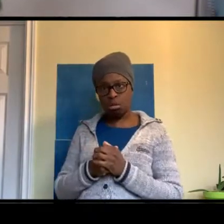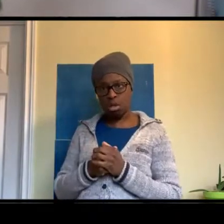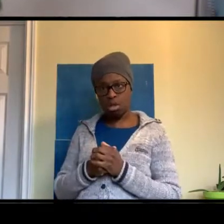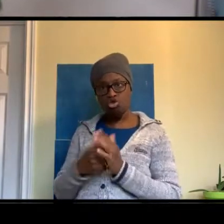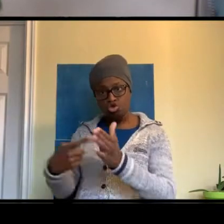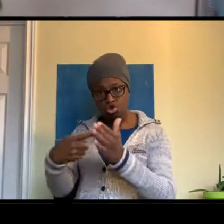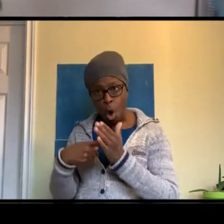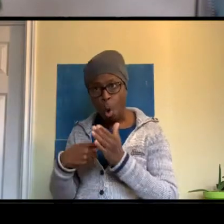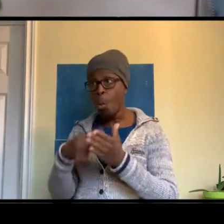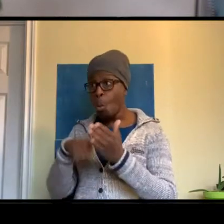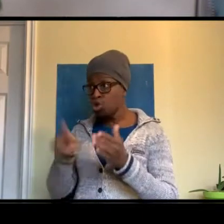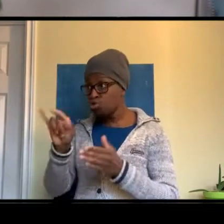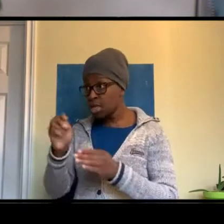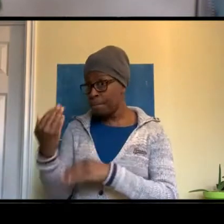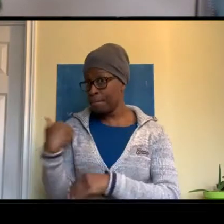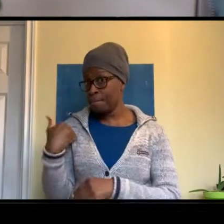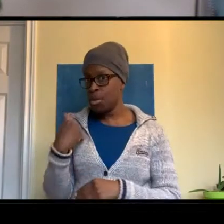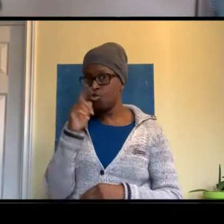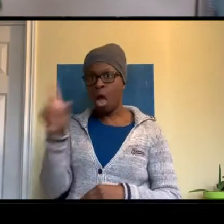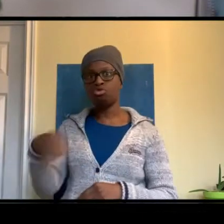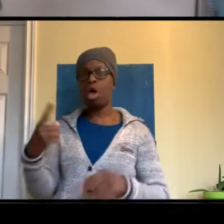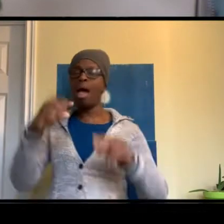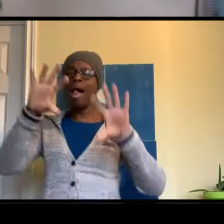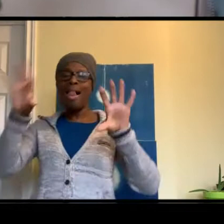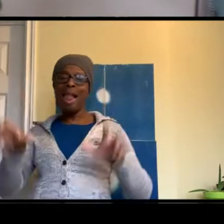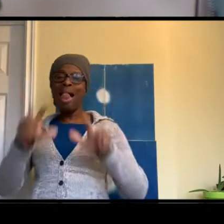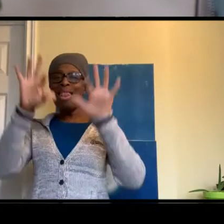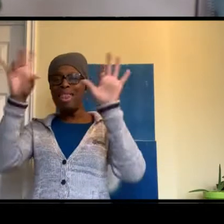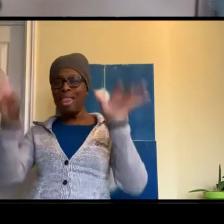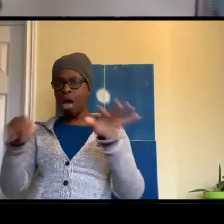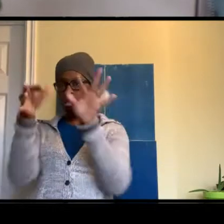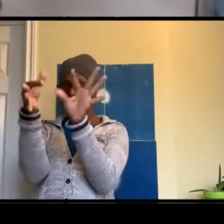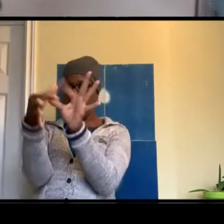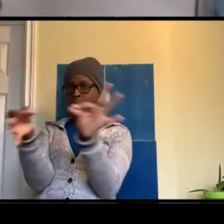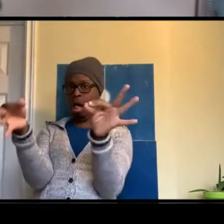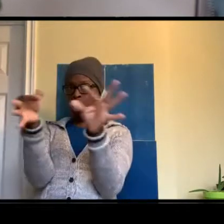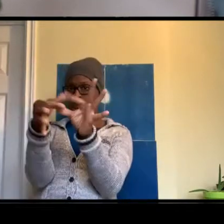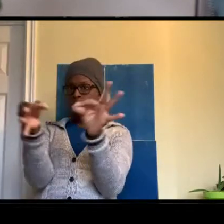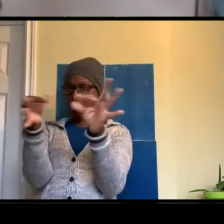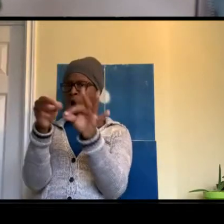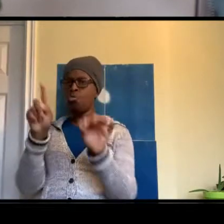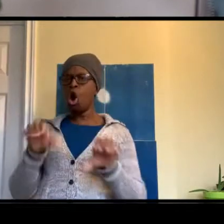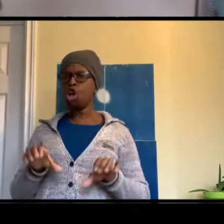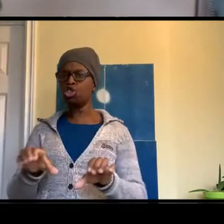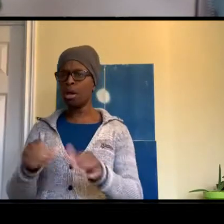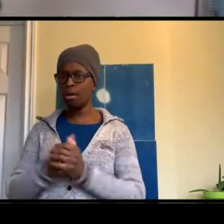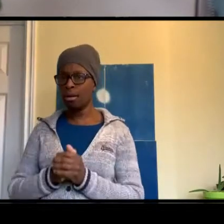important to start early so that you have the time to cultivate those support materials.